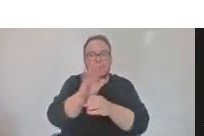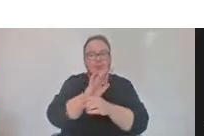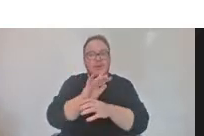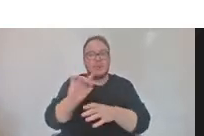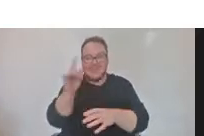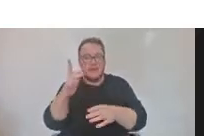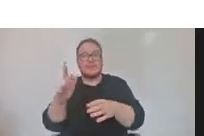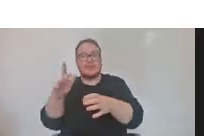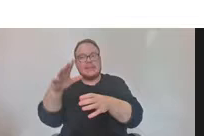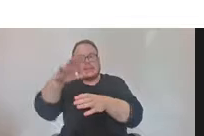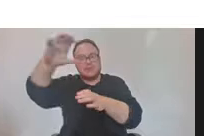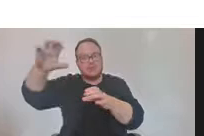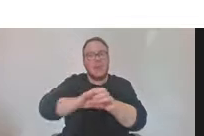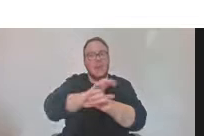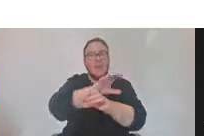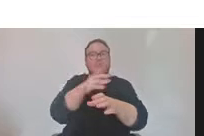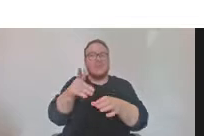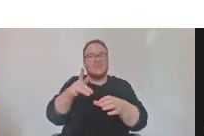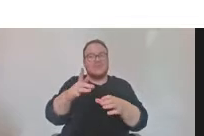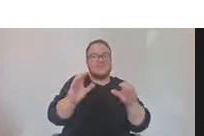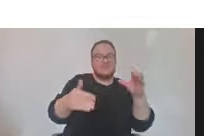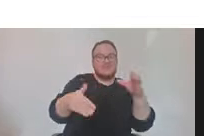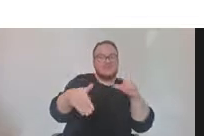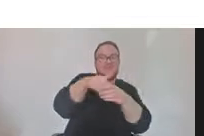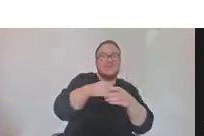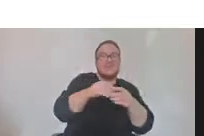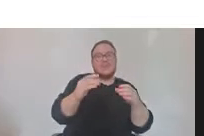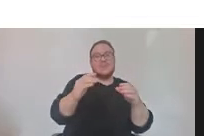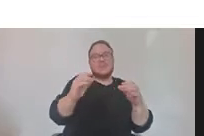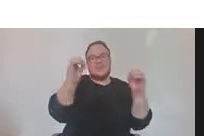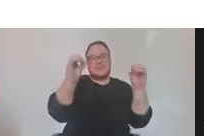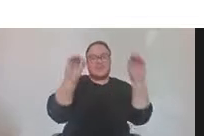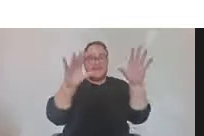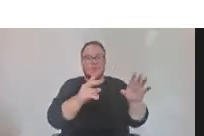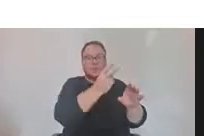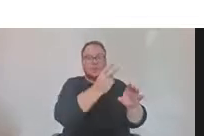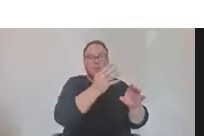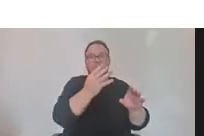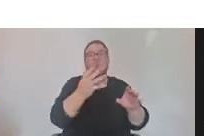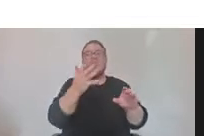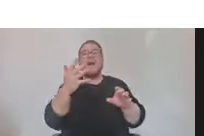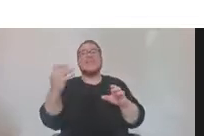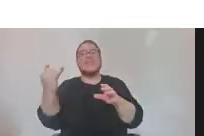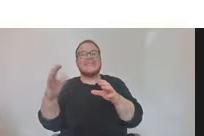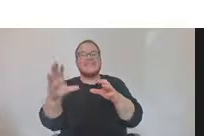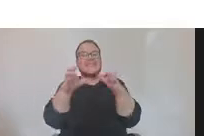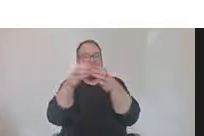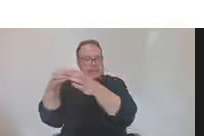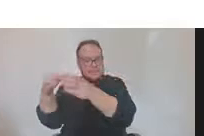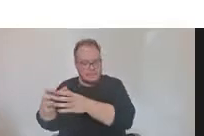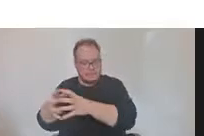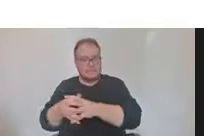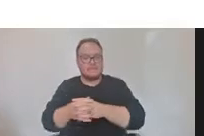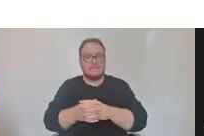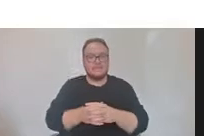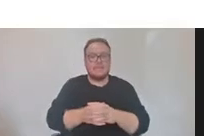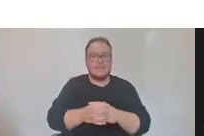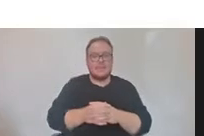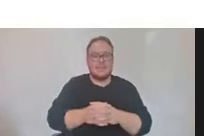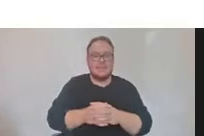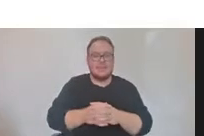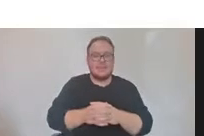for first dose uptake in cohorts 2, 4, 5 and 6. South East Staffs and Seasons CCG are in the top